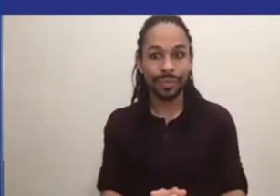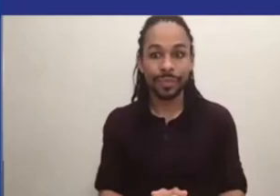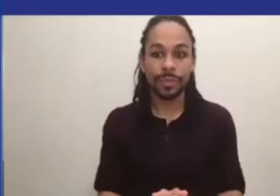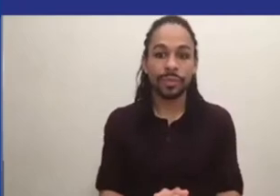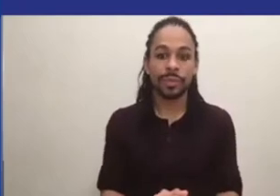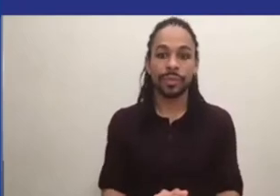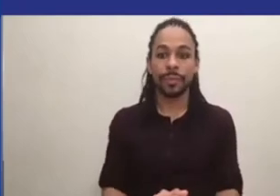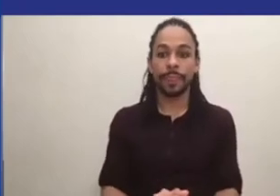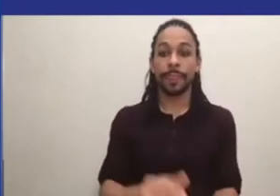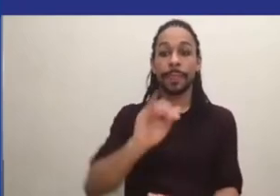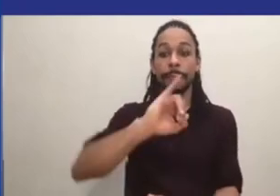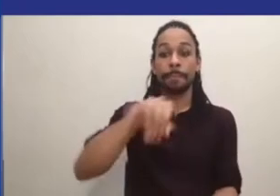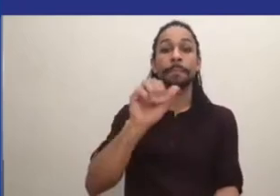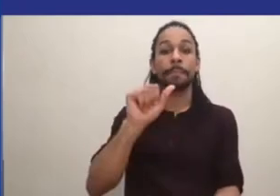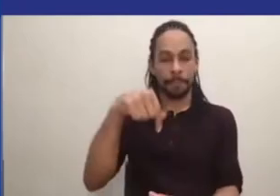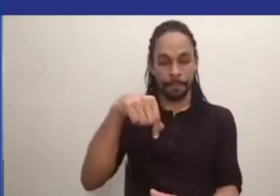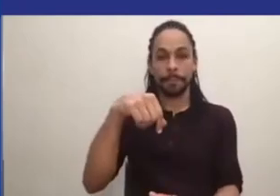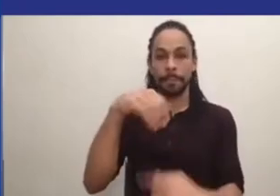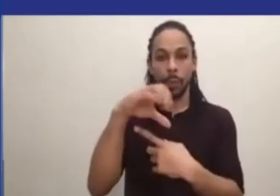For me,